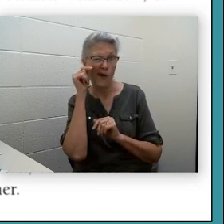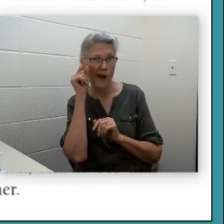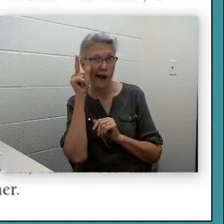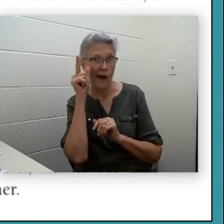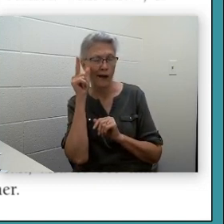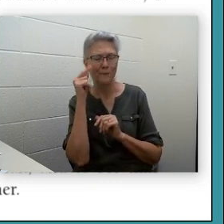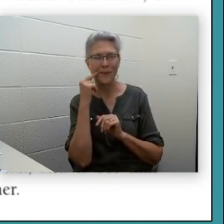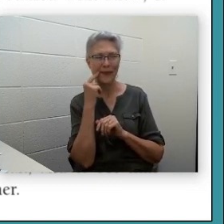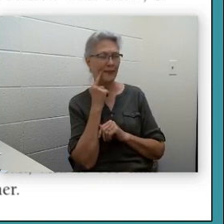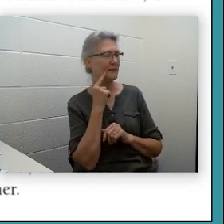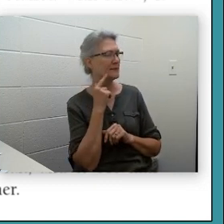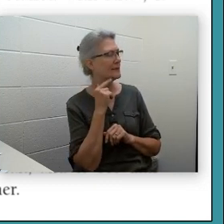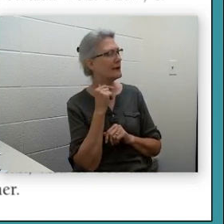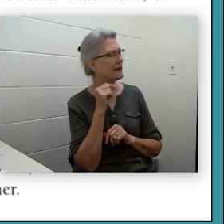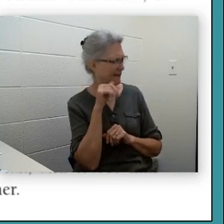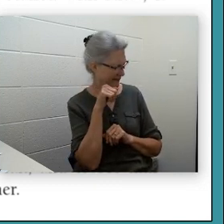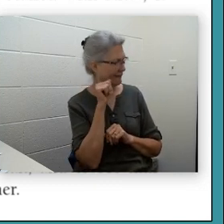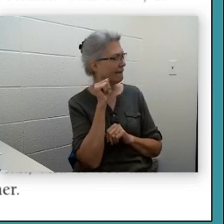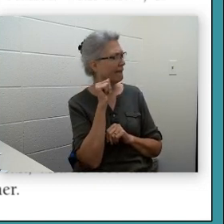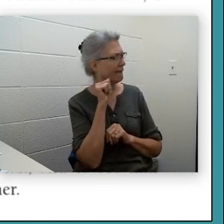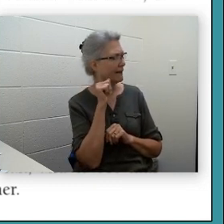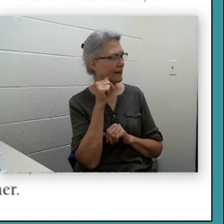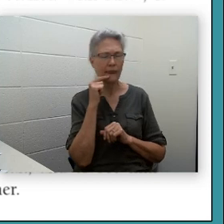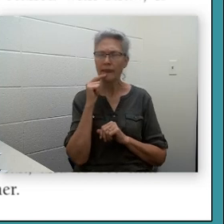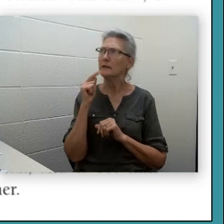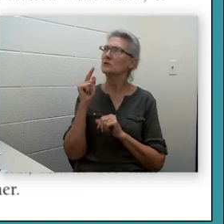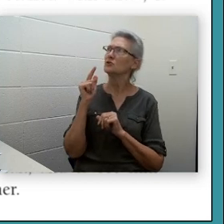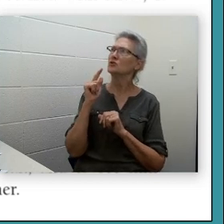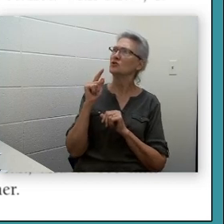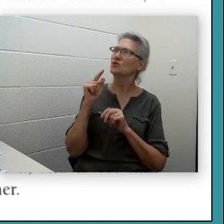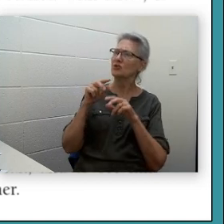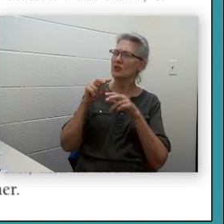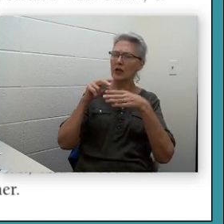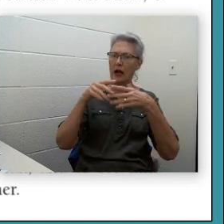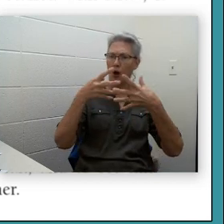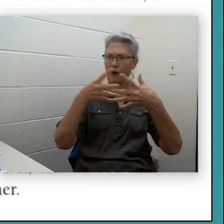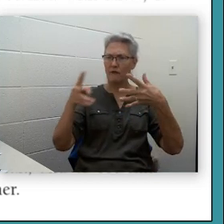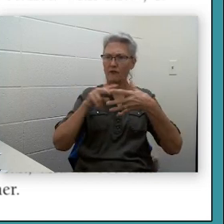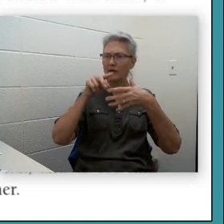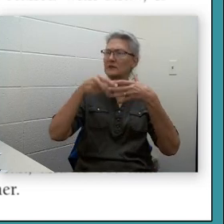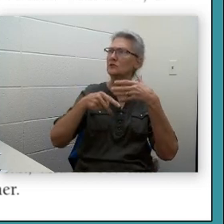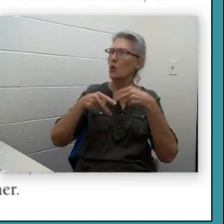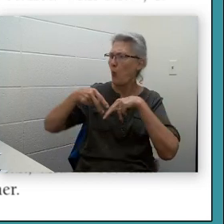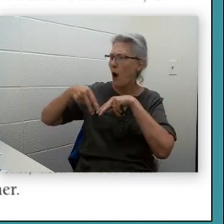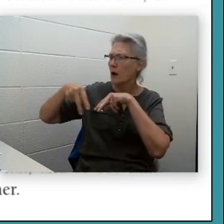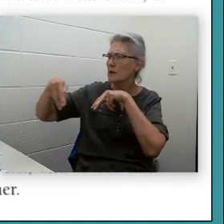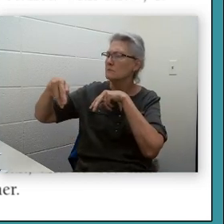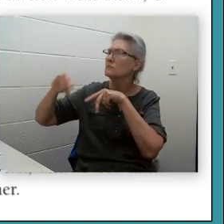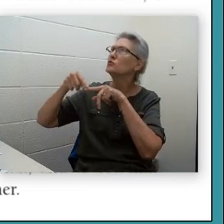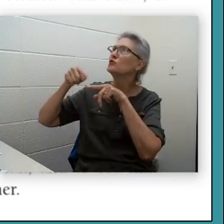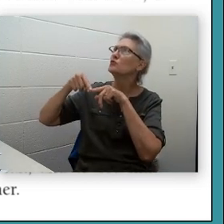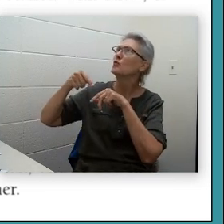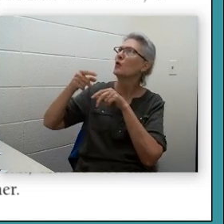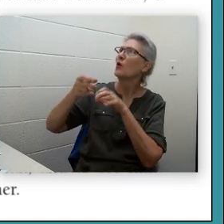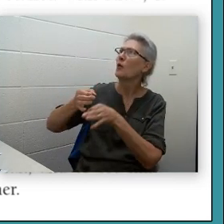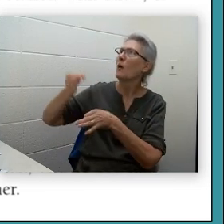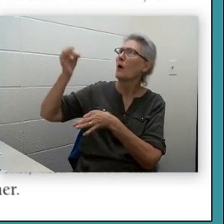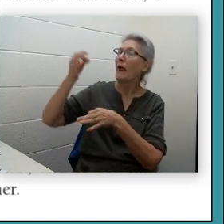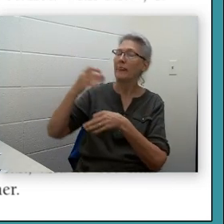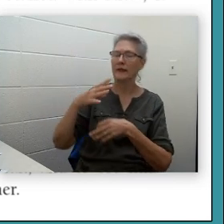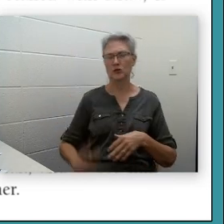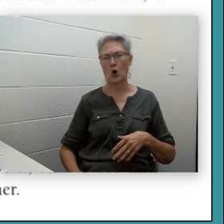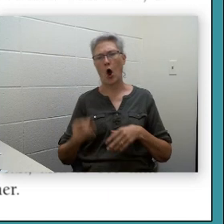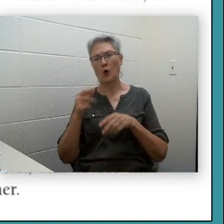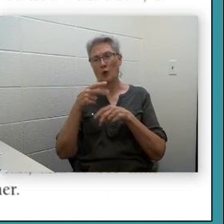in a friendly way. Then she climbed down from the fence and walked up to it, while Toto ran around the pole and